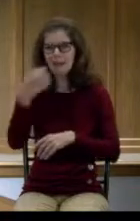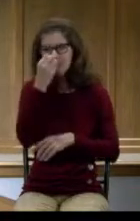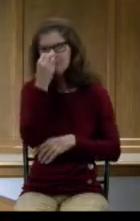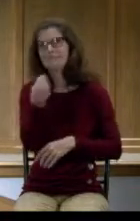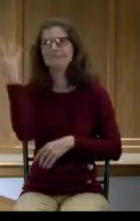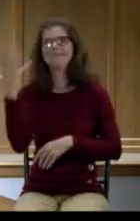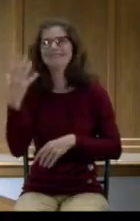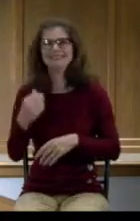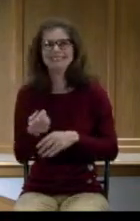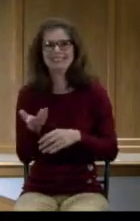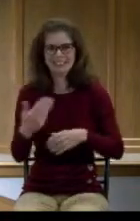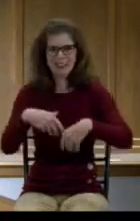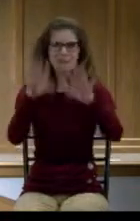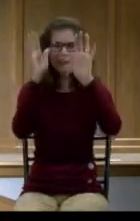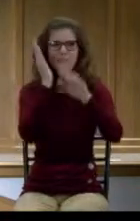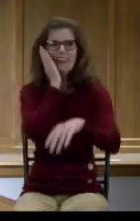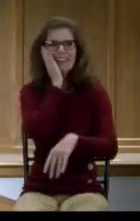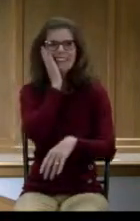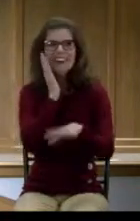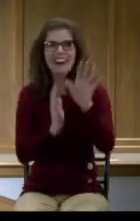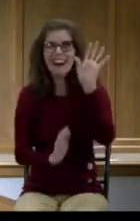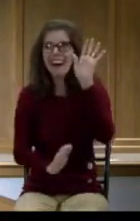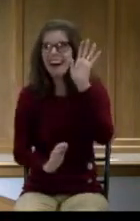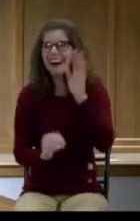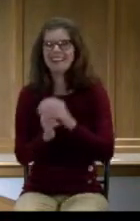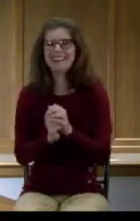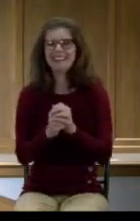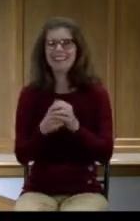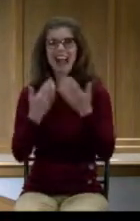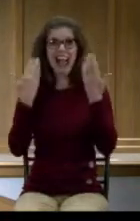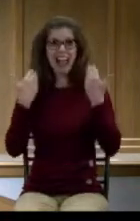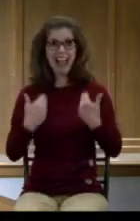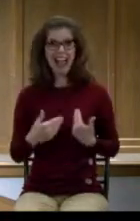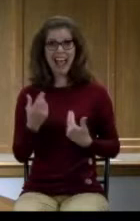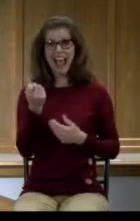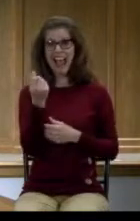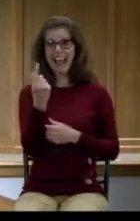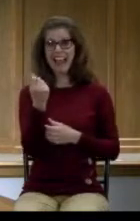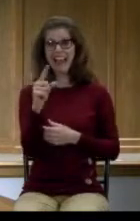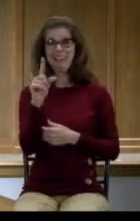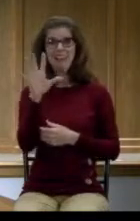Okay. I made it to 11:50 and then I fell asleep.